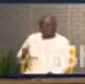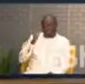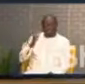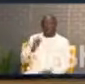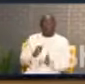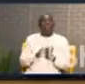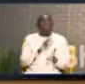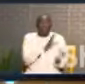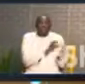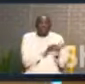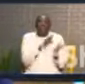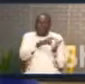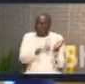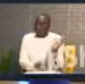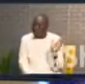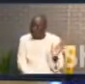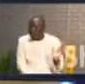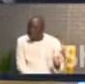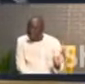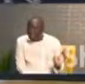track record.